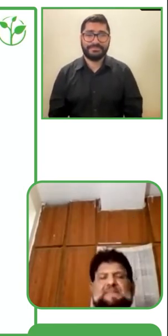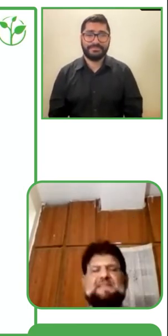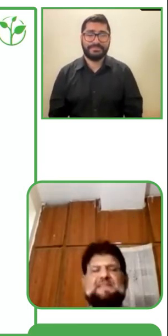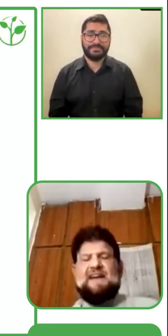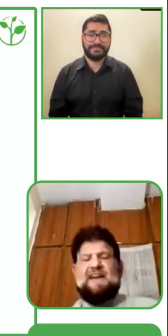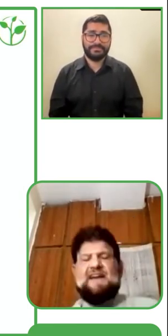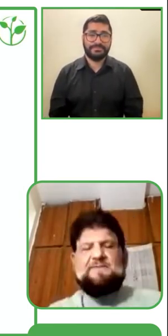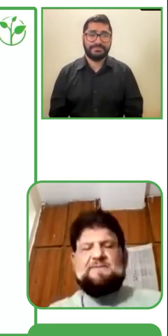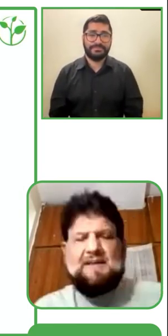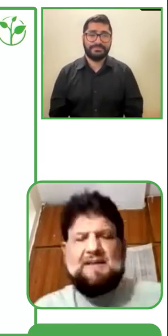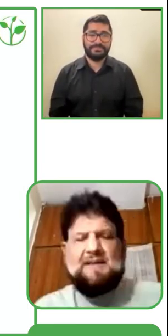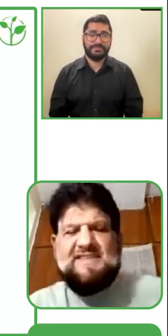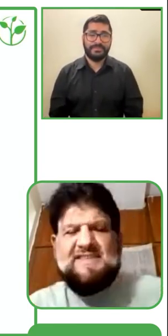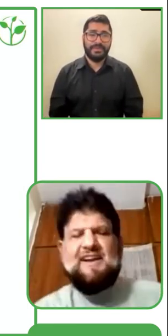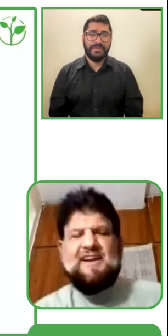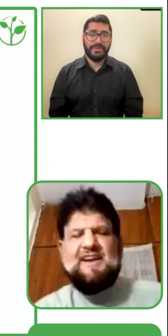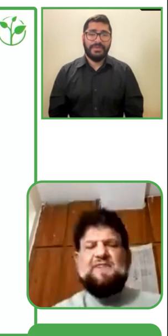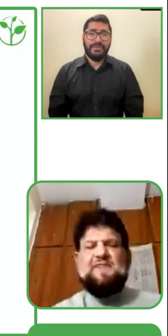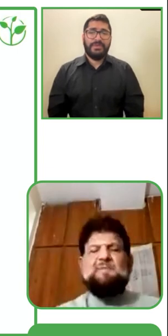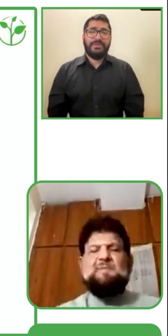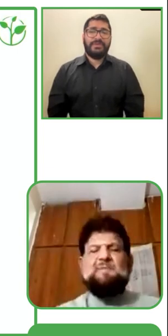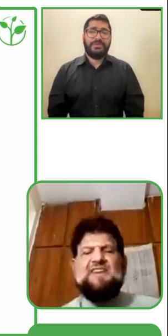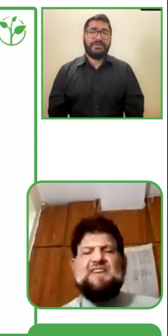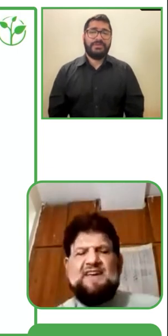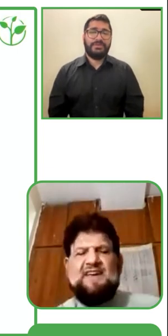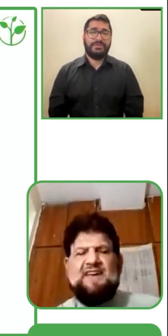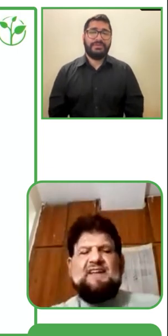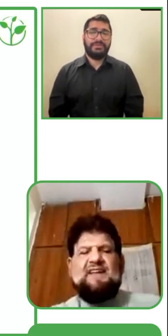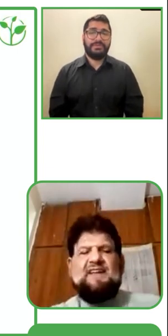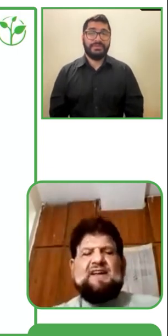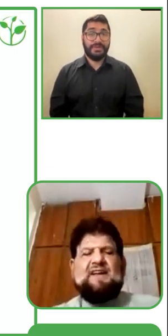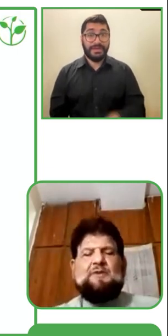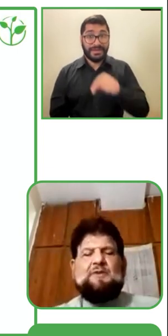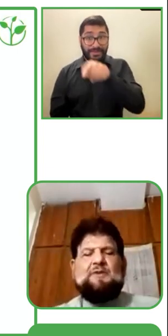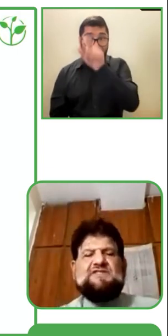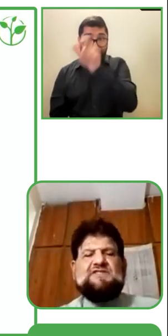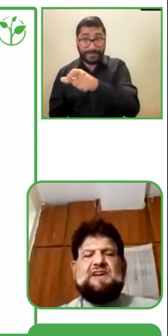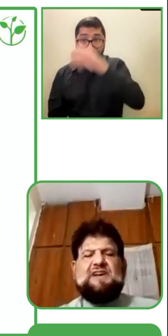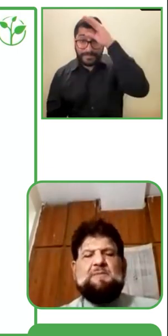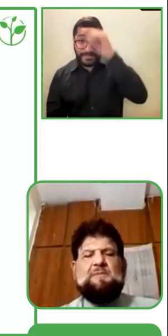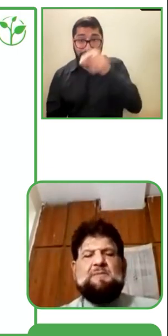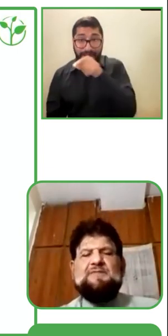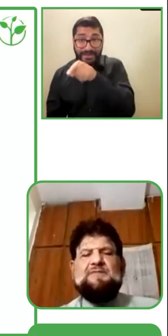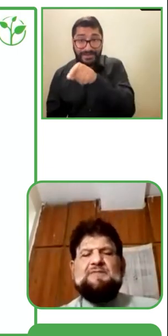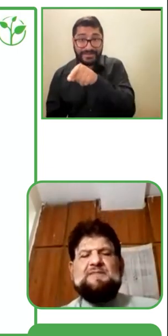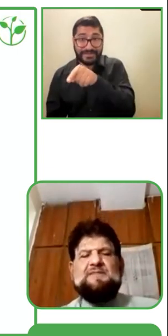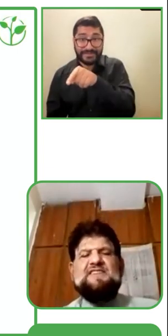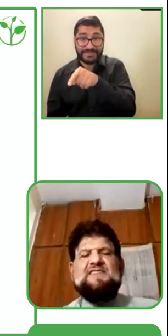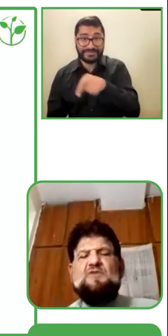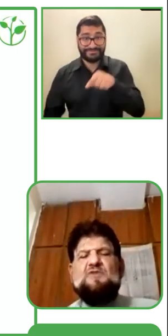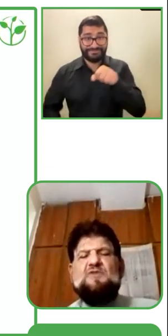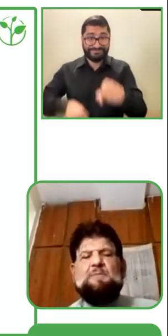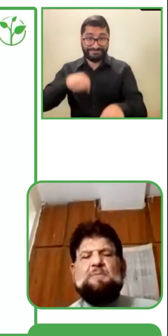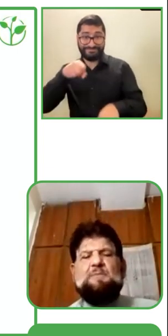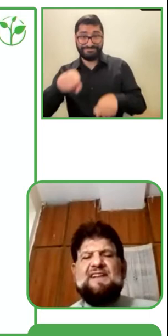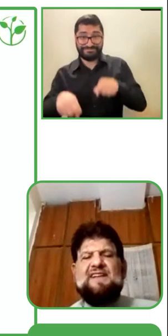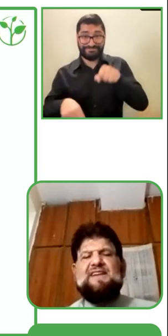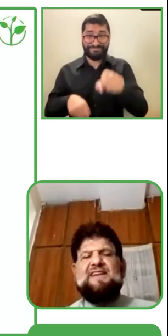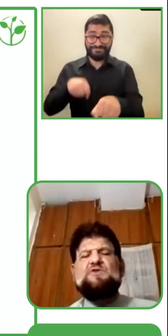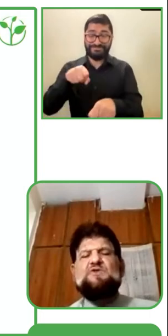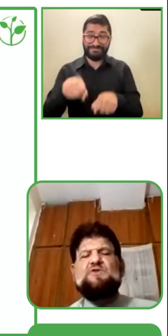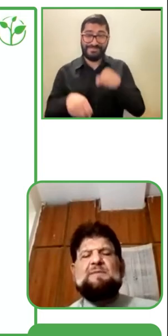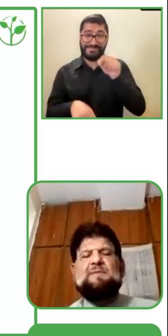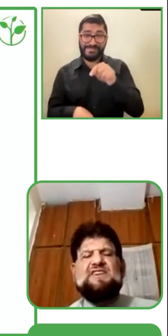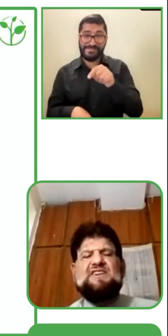This is a kind of the bicycle, and we fitted a machinery which a person with disability moved the pedal.